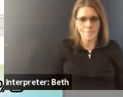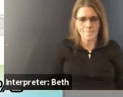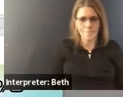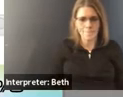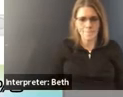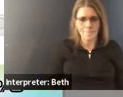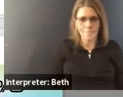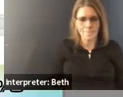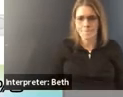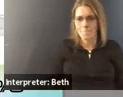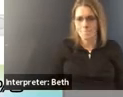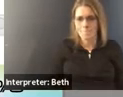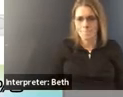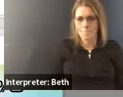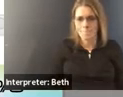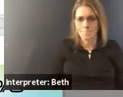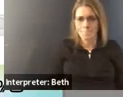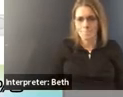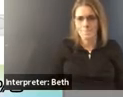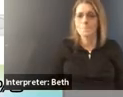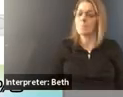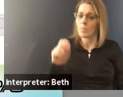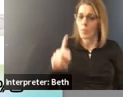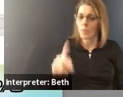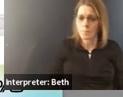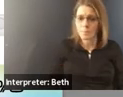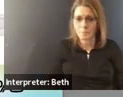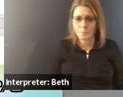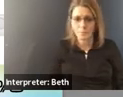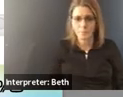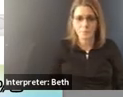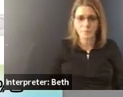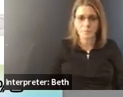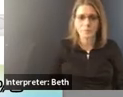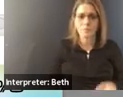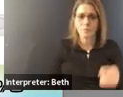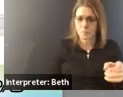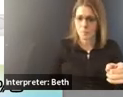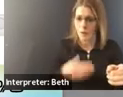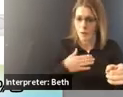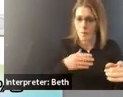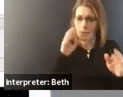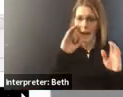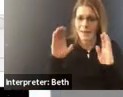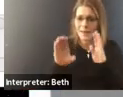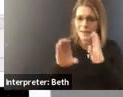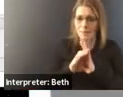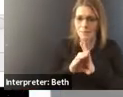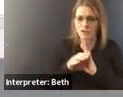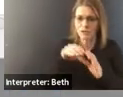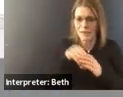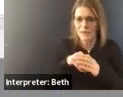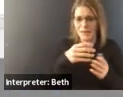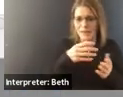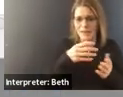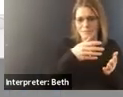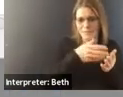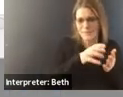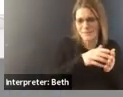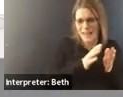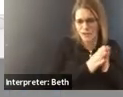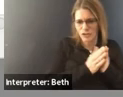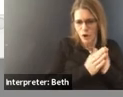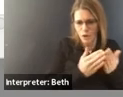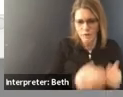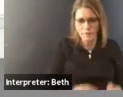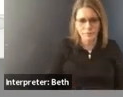there we go. Okay, so I've got my image here in Sketchbook, and what I'm going to do is